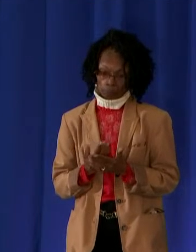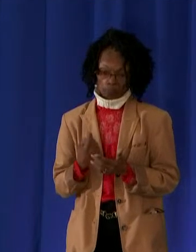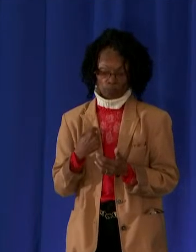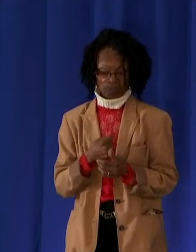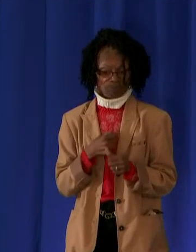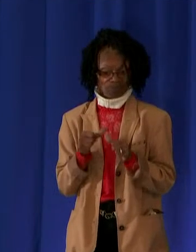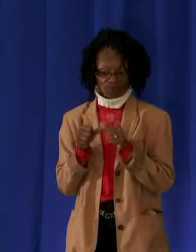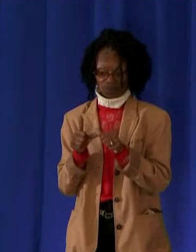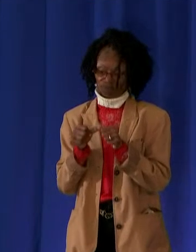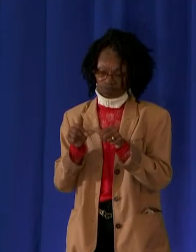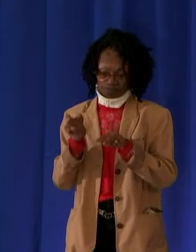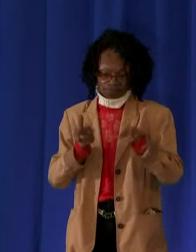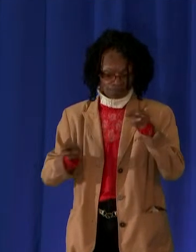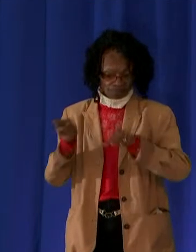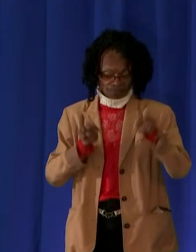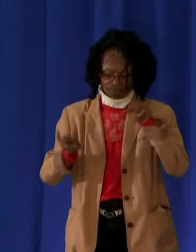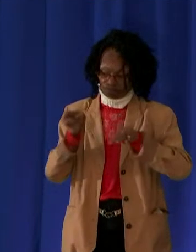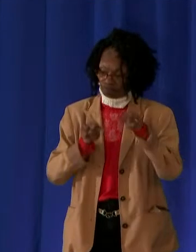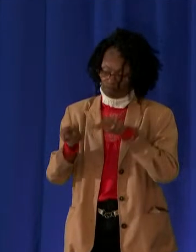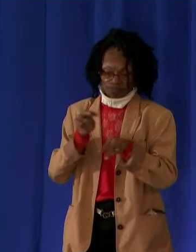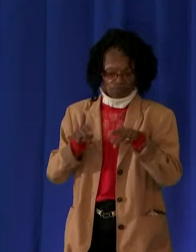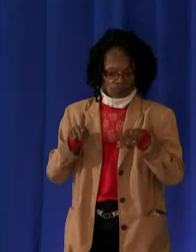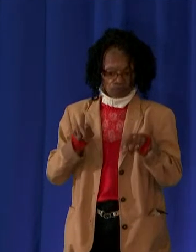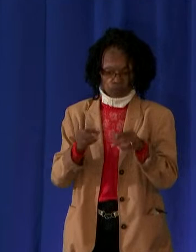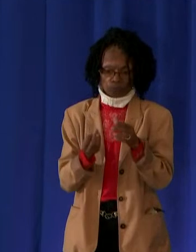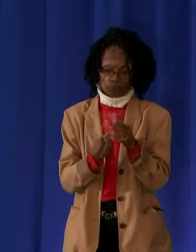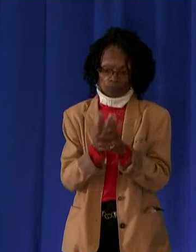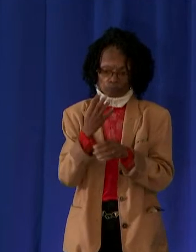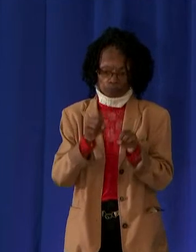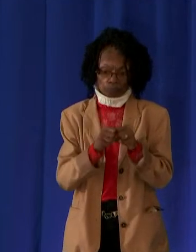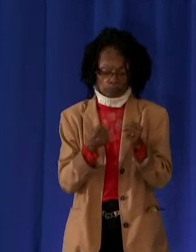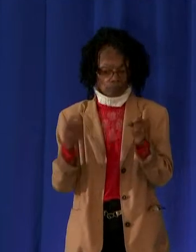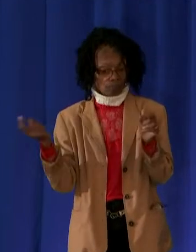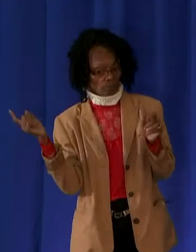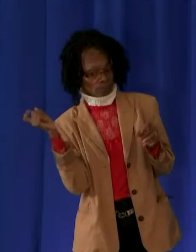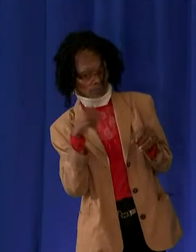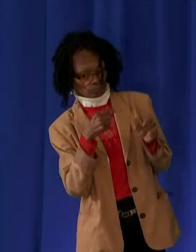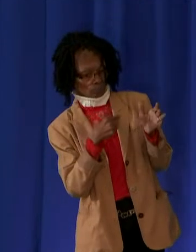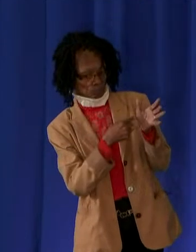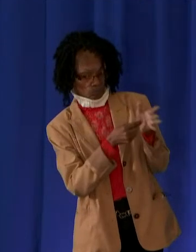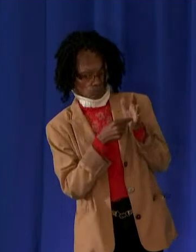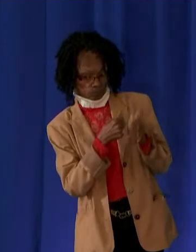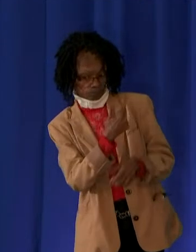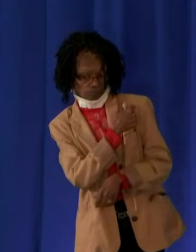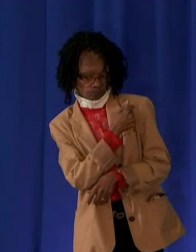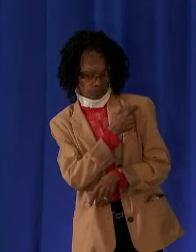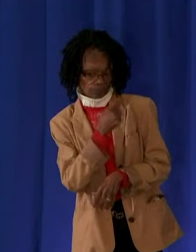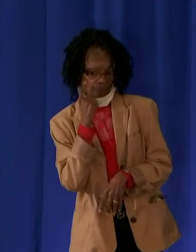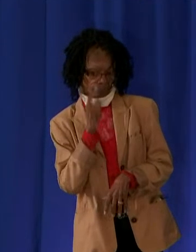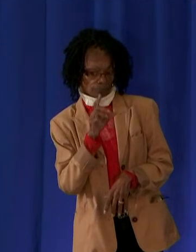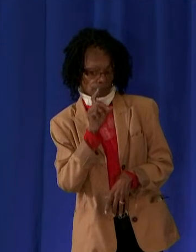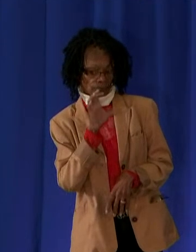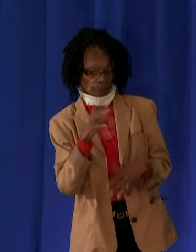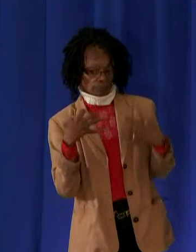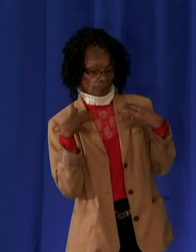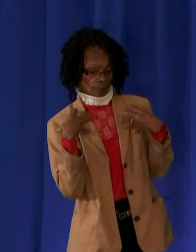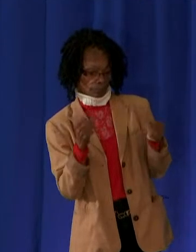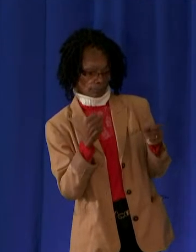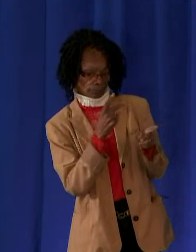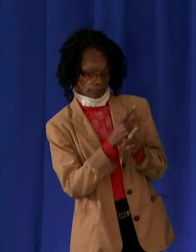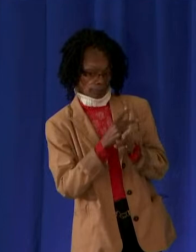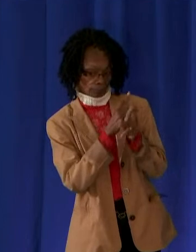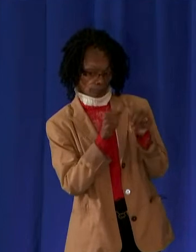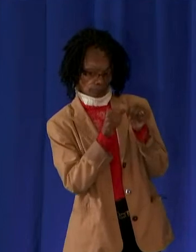monitor what we need to do post-spring break. And the vaccine requirement for DC government employees and DC healthcare workers, do those remain